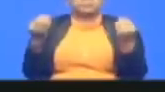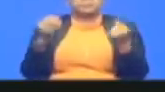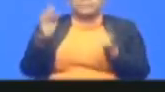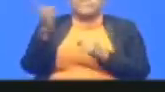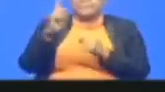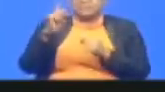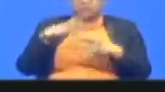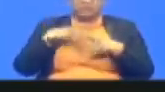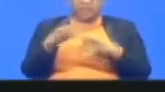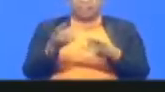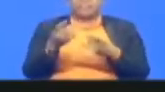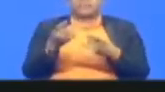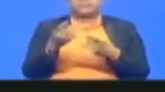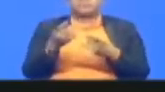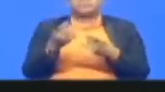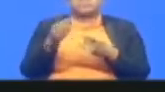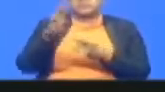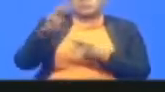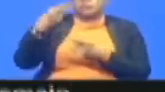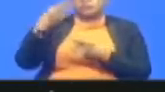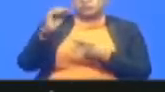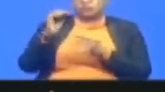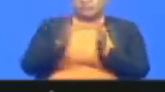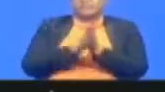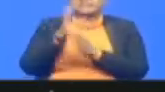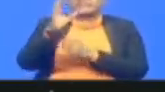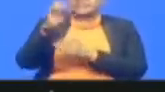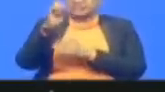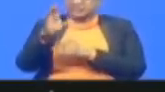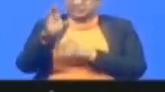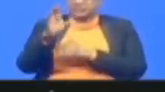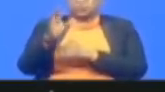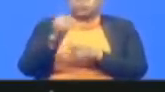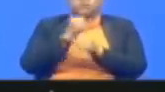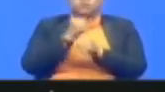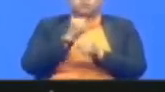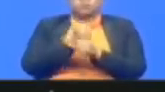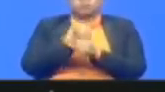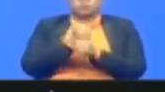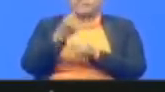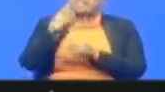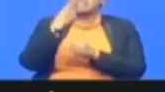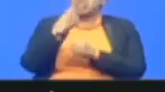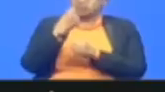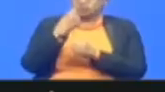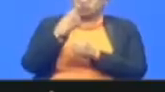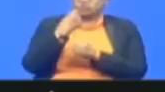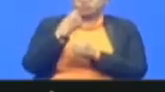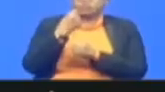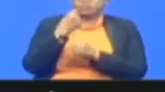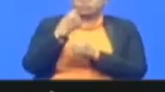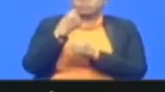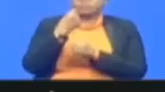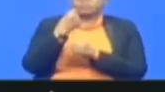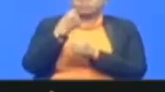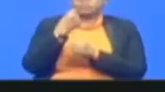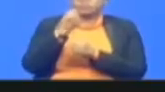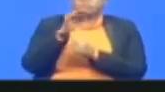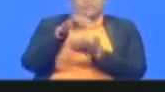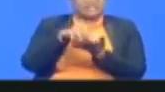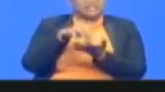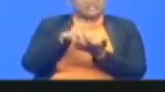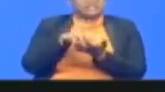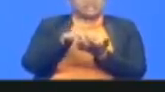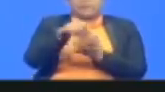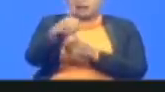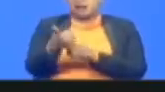Health, WHO and CDC will undertake ring vaccination of contacts to the case and